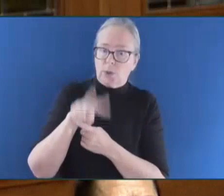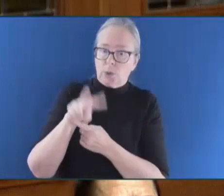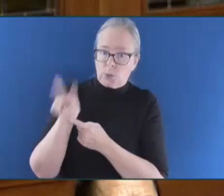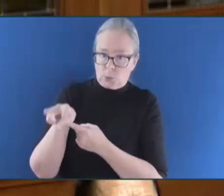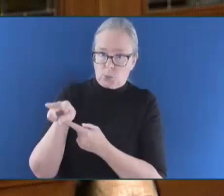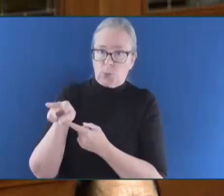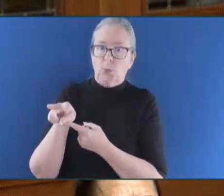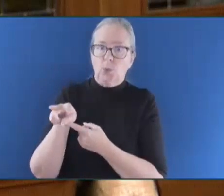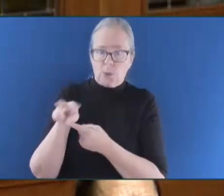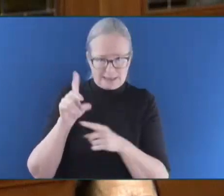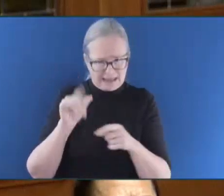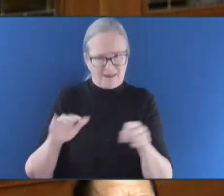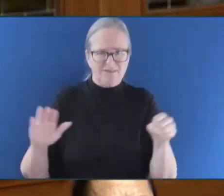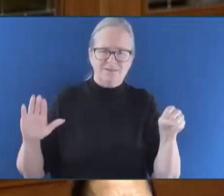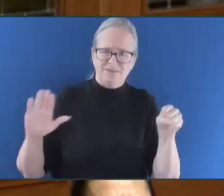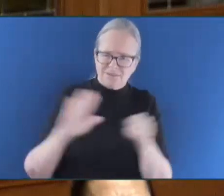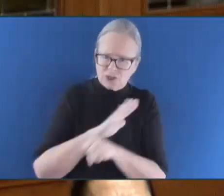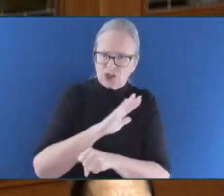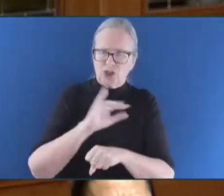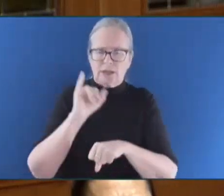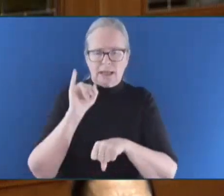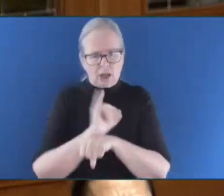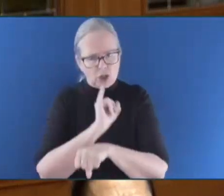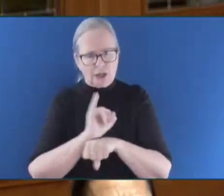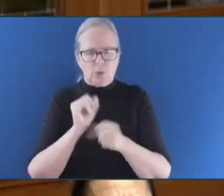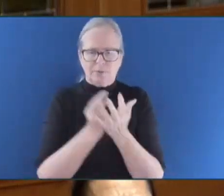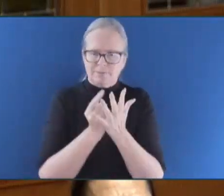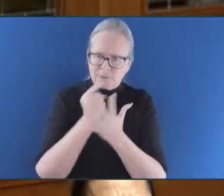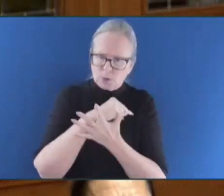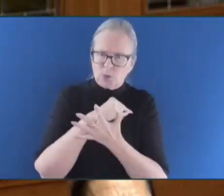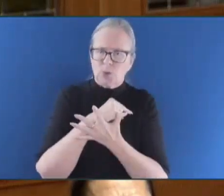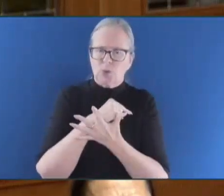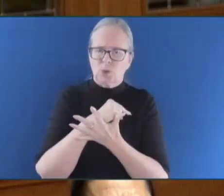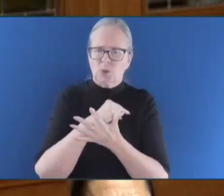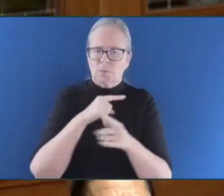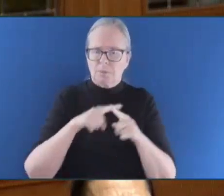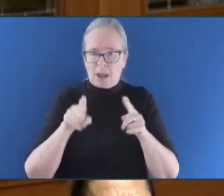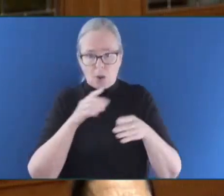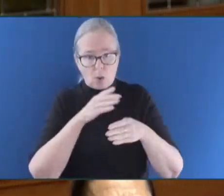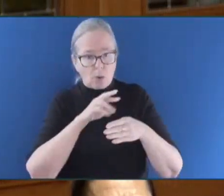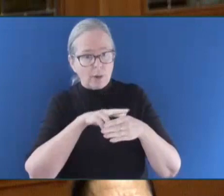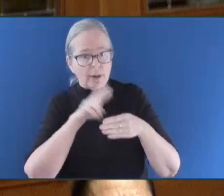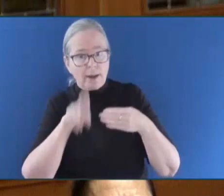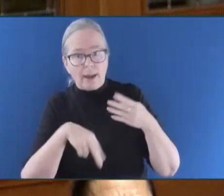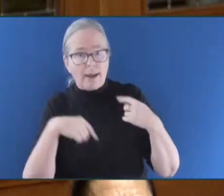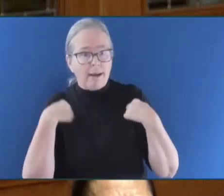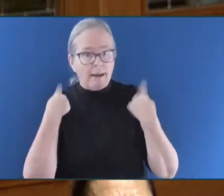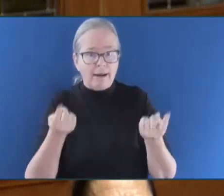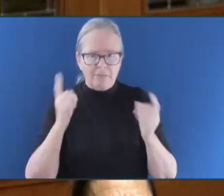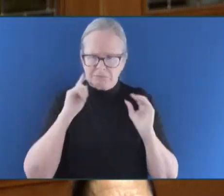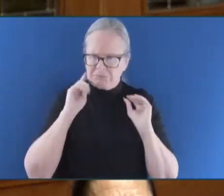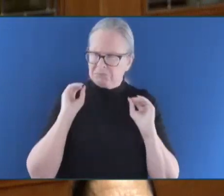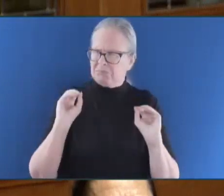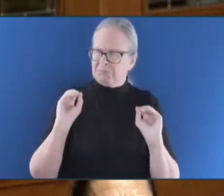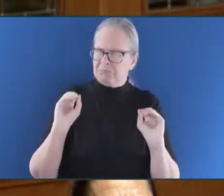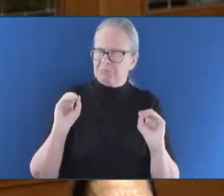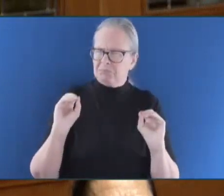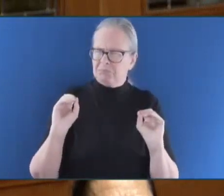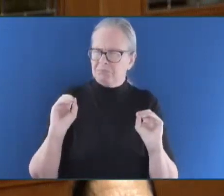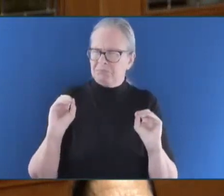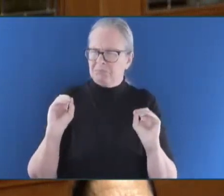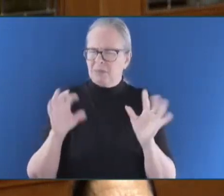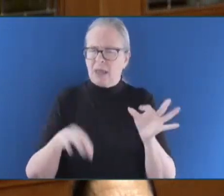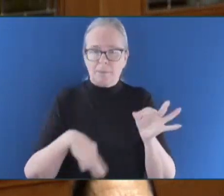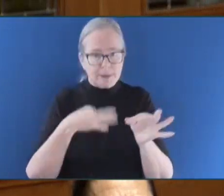of this review have still been not released. An updated funding model for post-secondary is absolutely necessary to